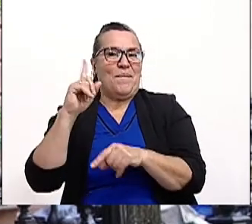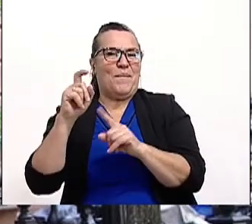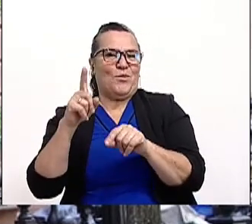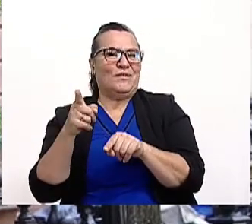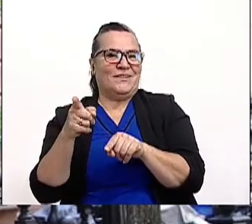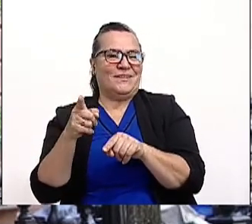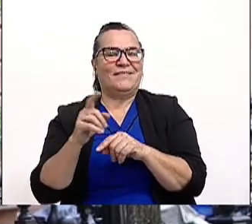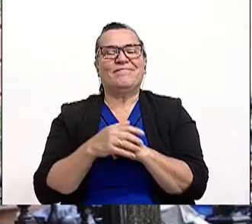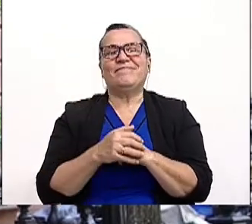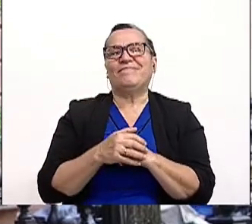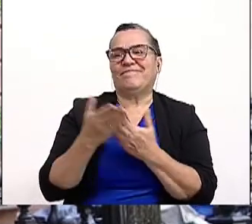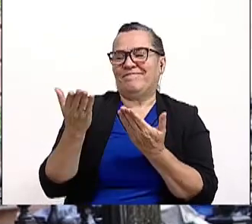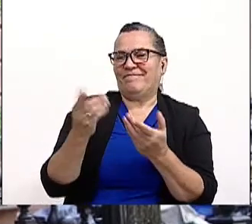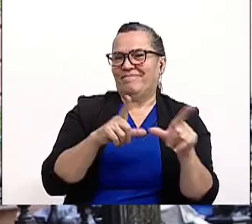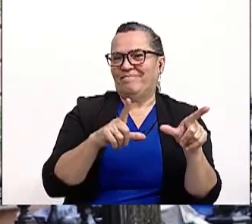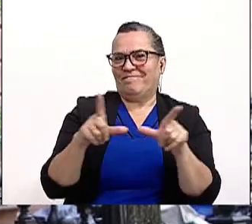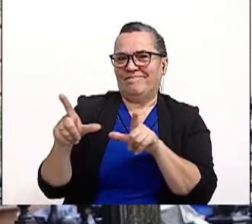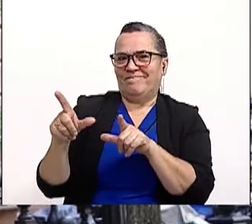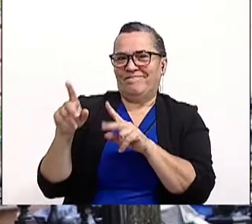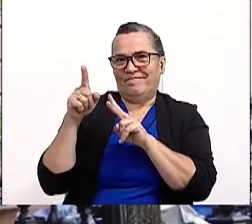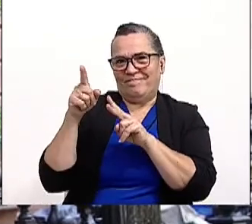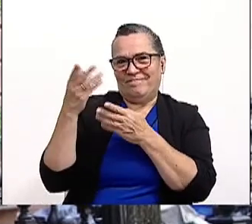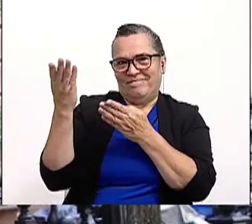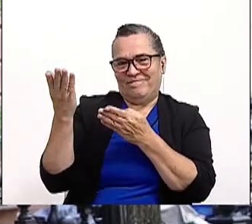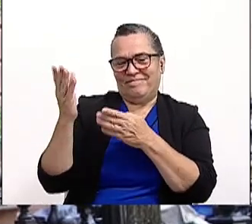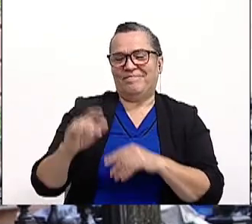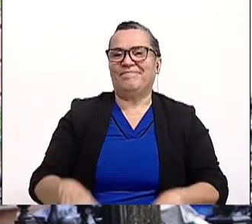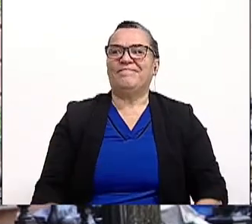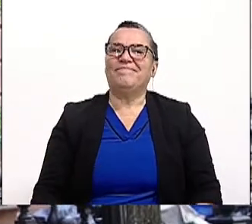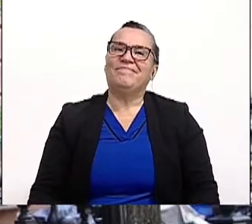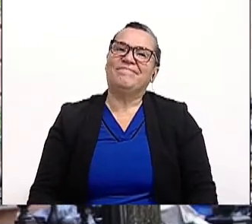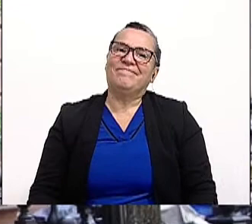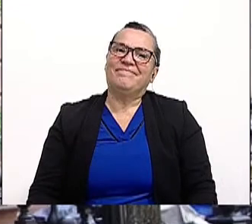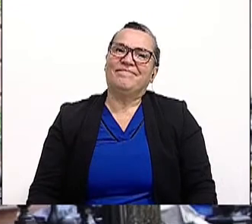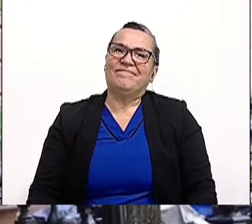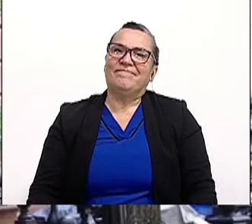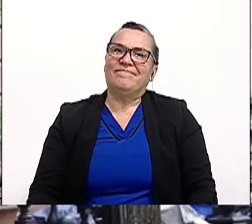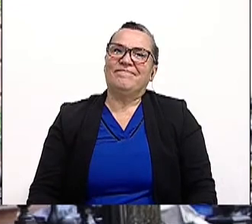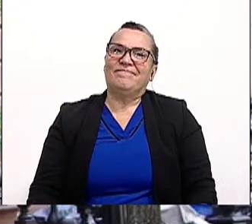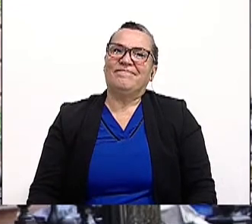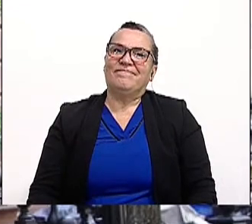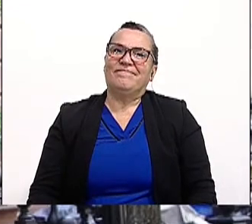Okay, ready? Let's look at the videos. Watch the videos.